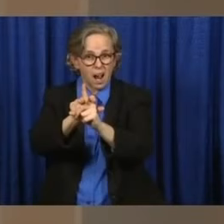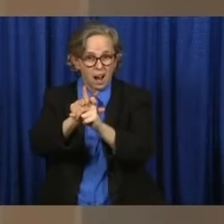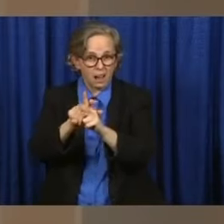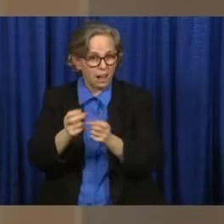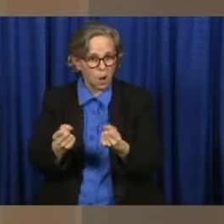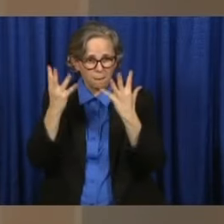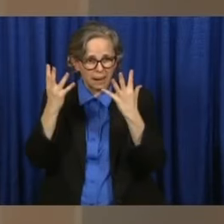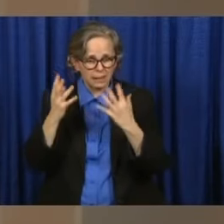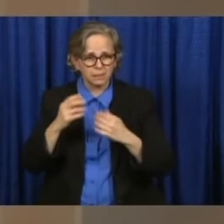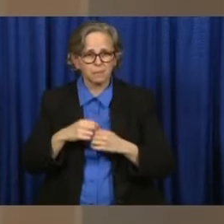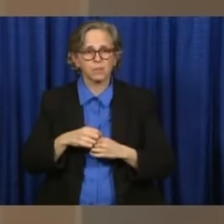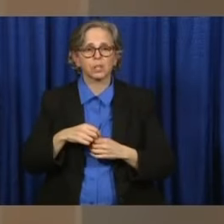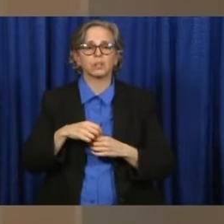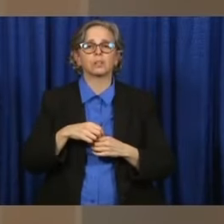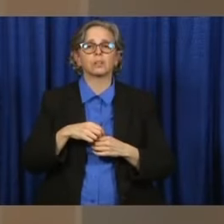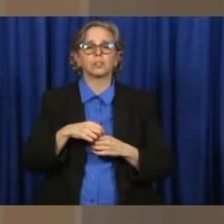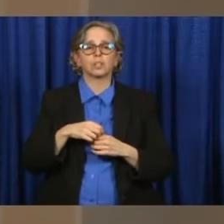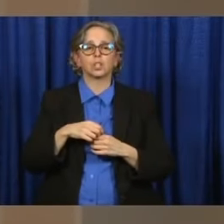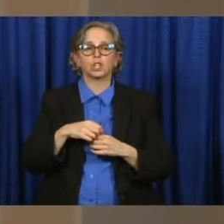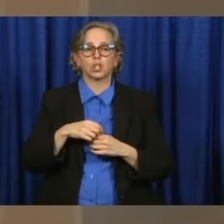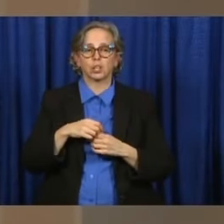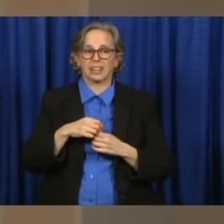added